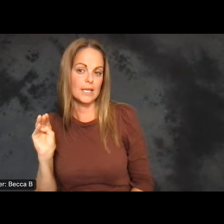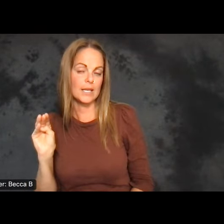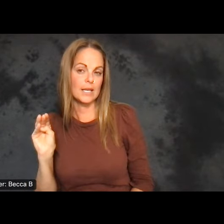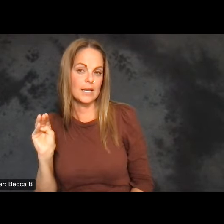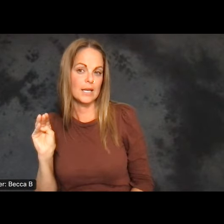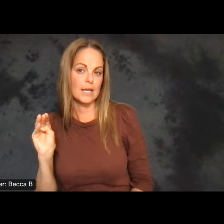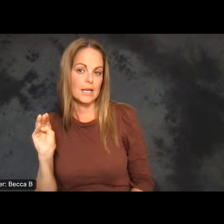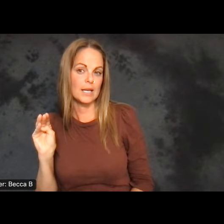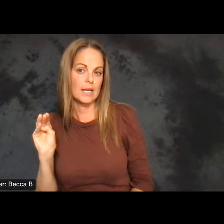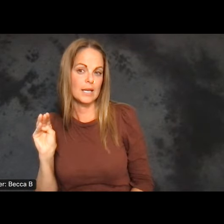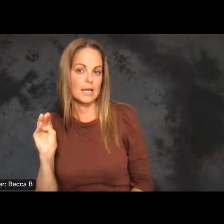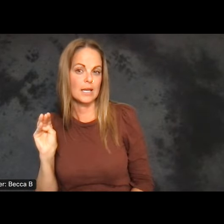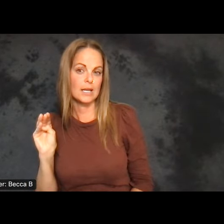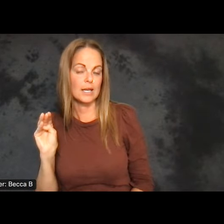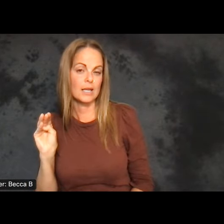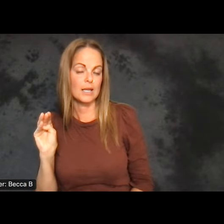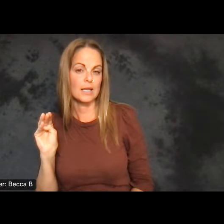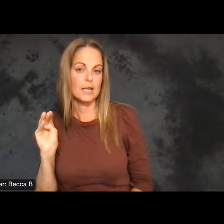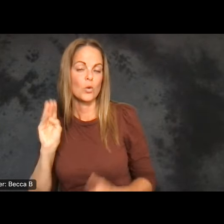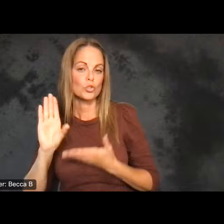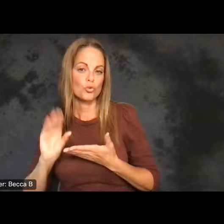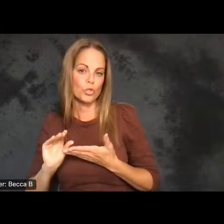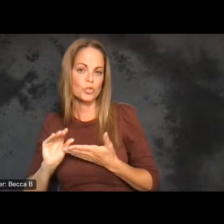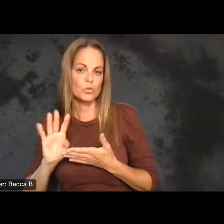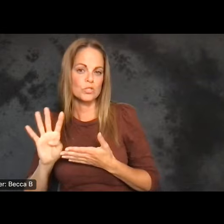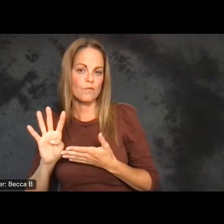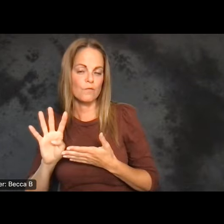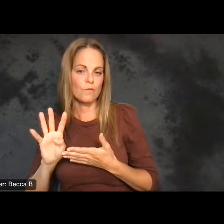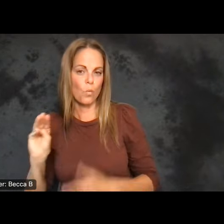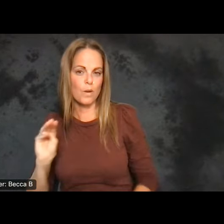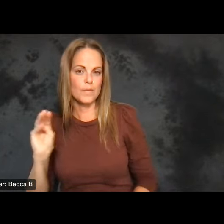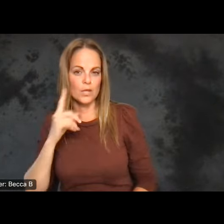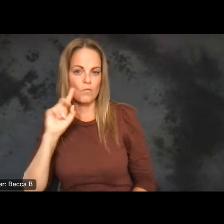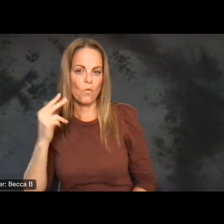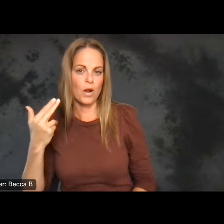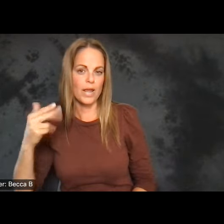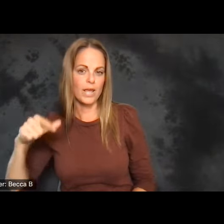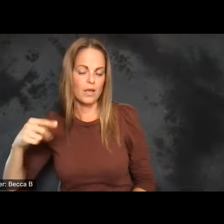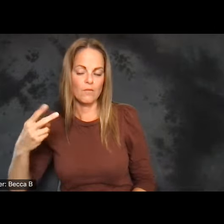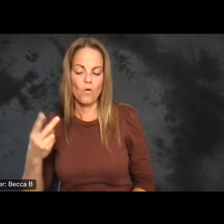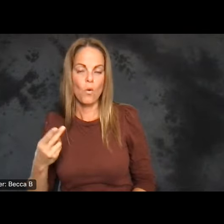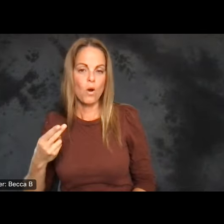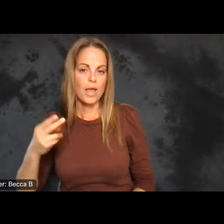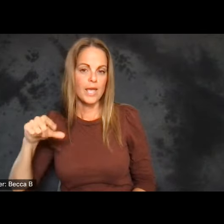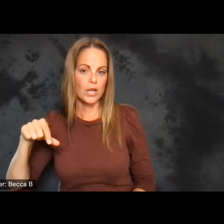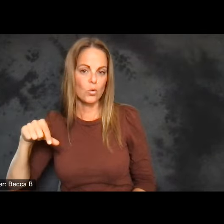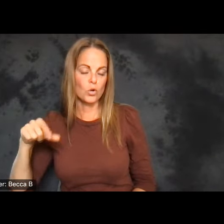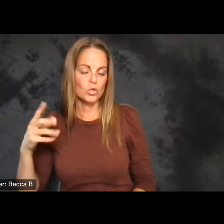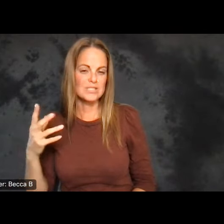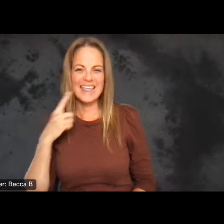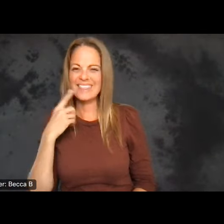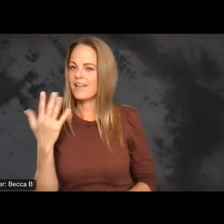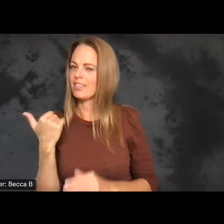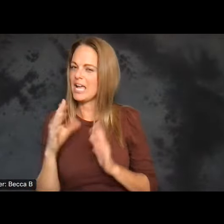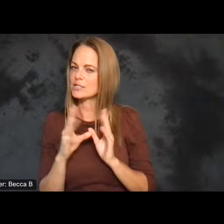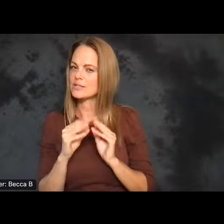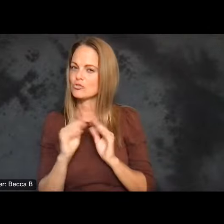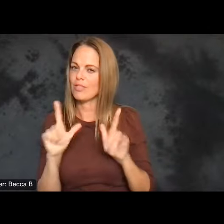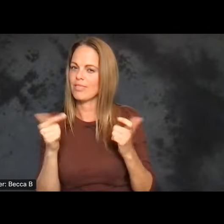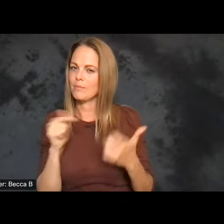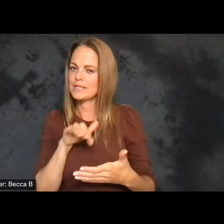which brought things down to 4 million for the headquarters. And then originally, I believe it was last session, we had the big study on the